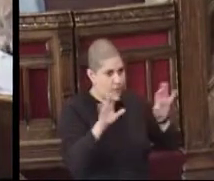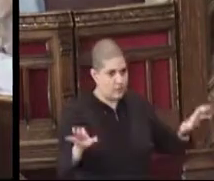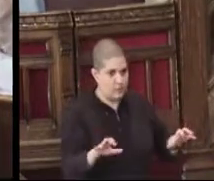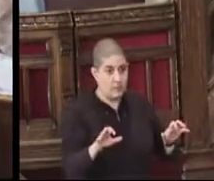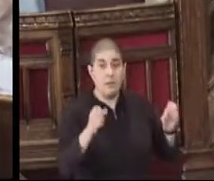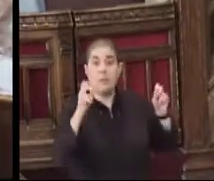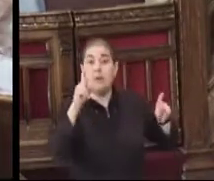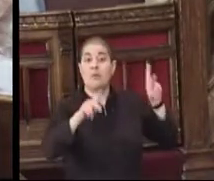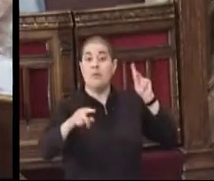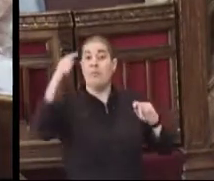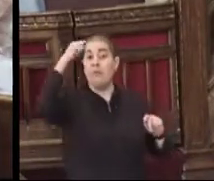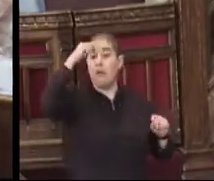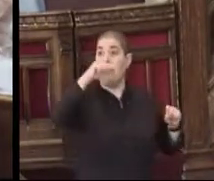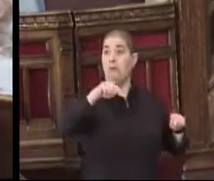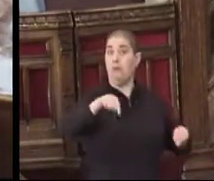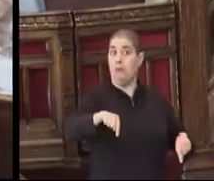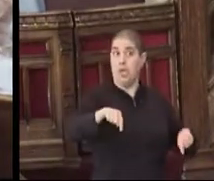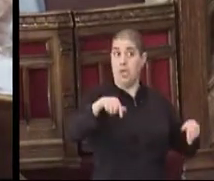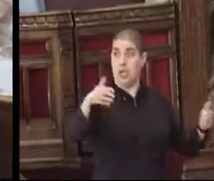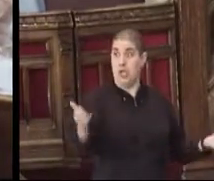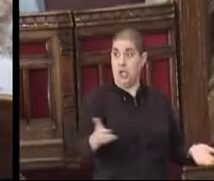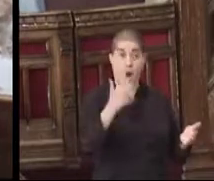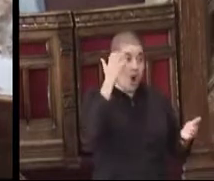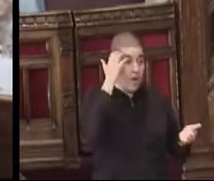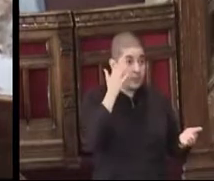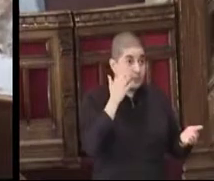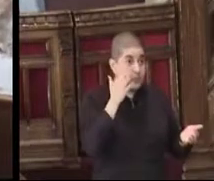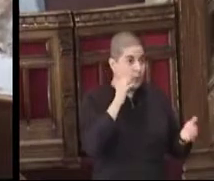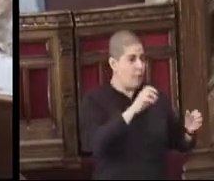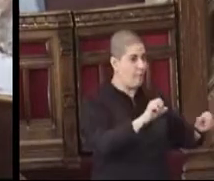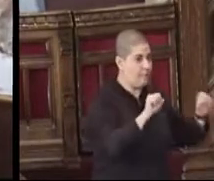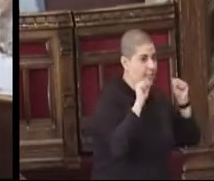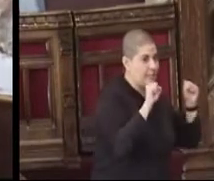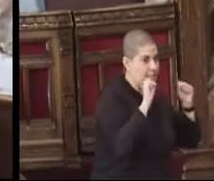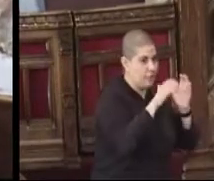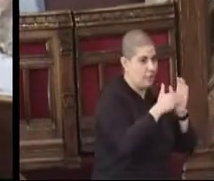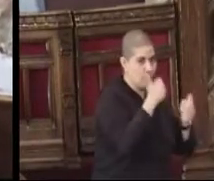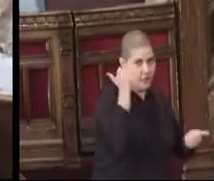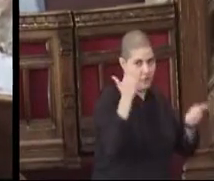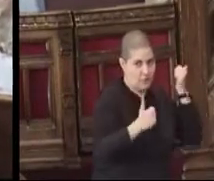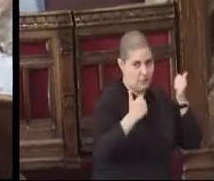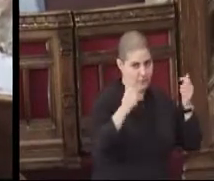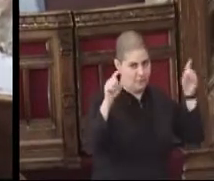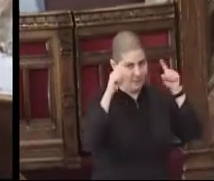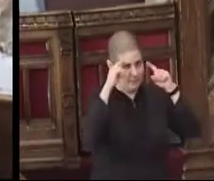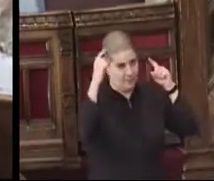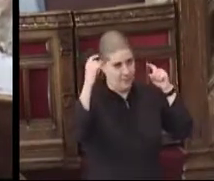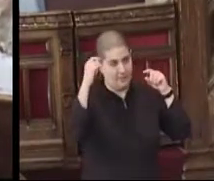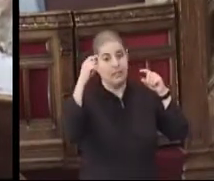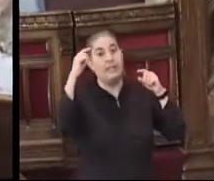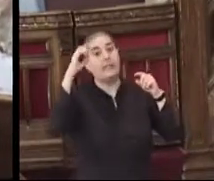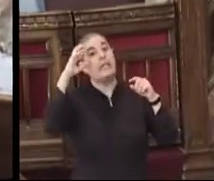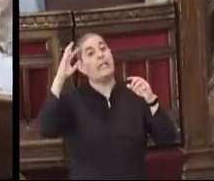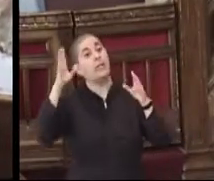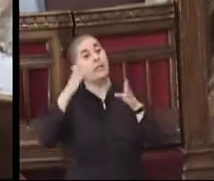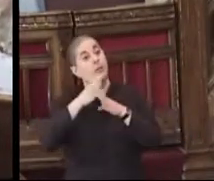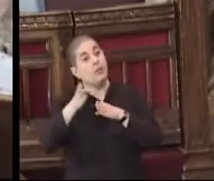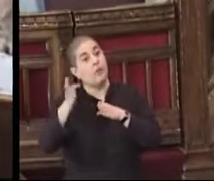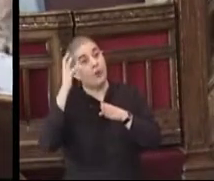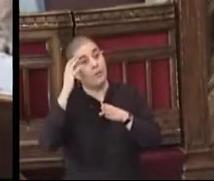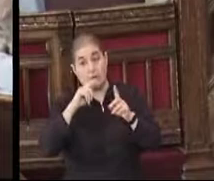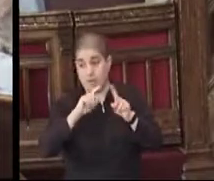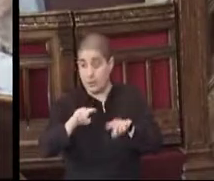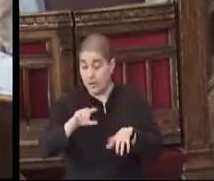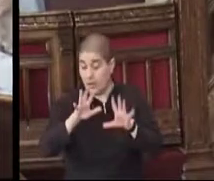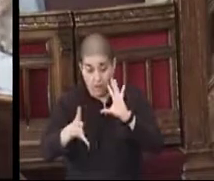center? Is it a hospital where people in trouble or hurting are cared for? Or is it a fitness center that is to